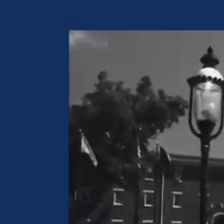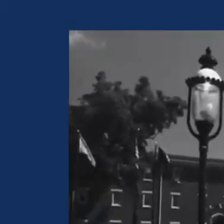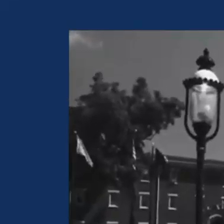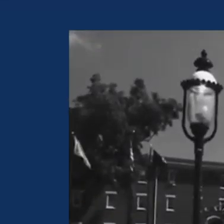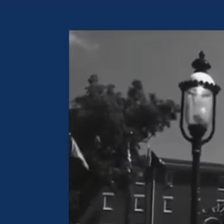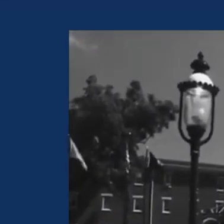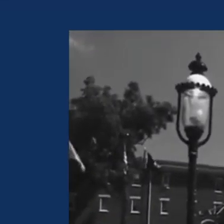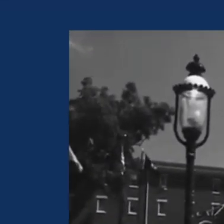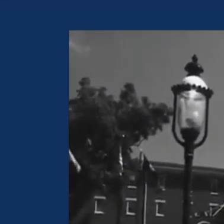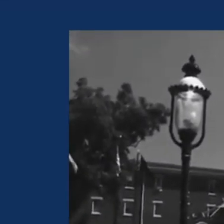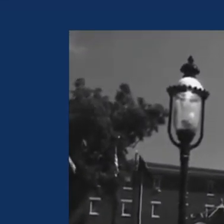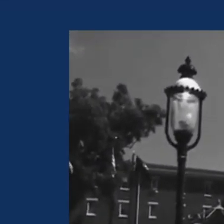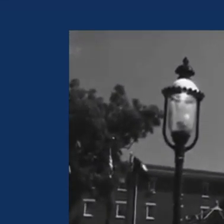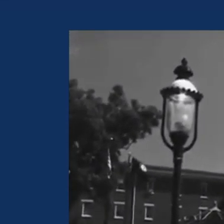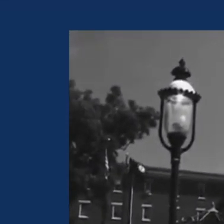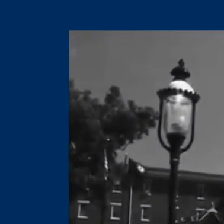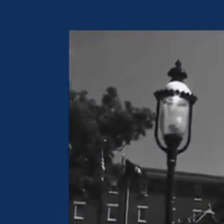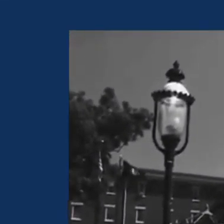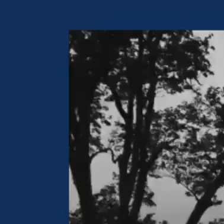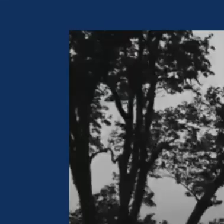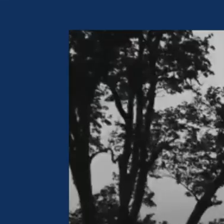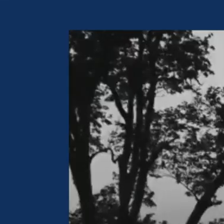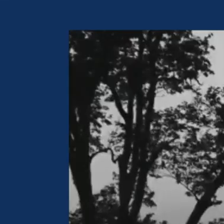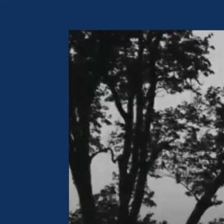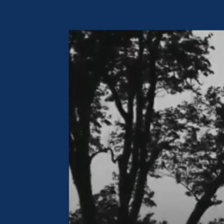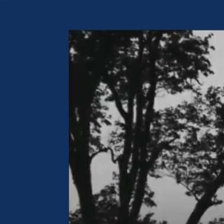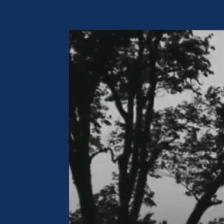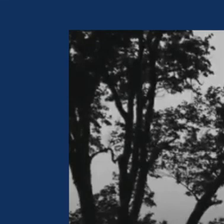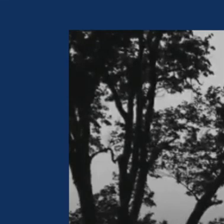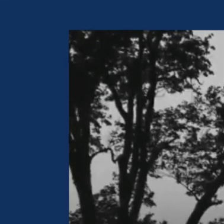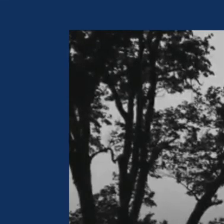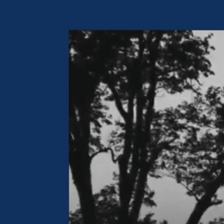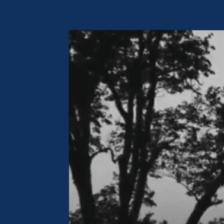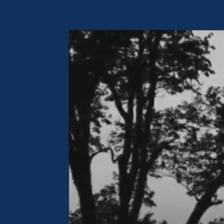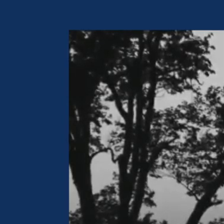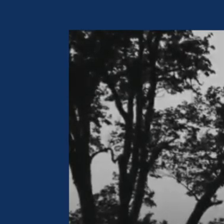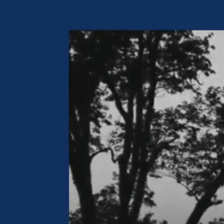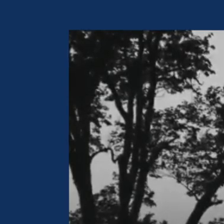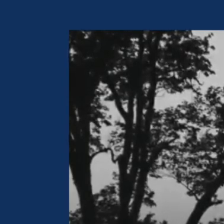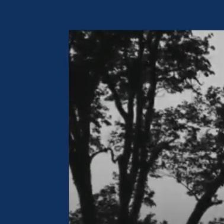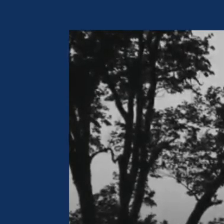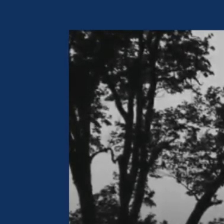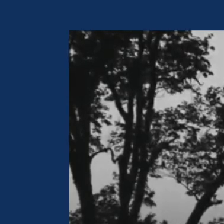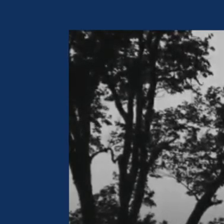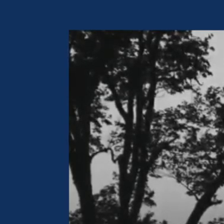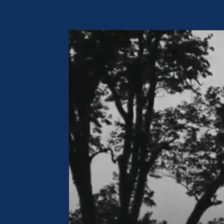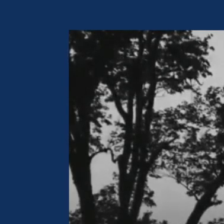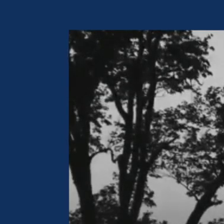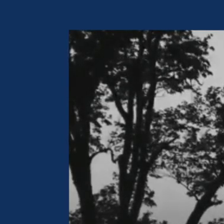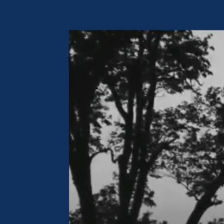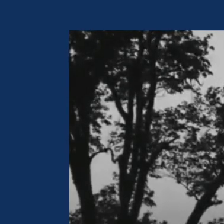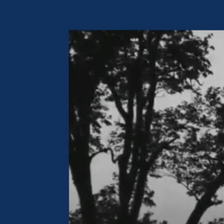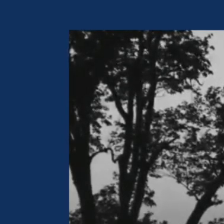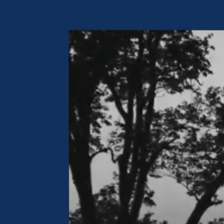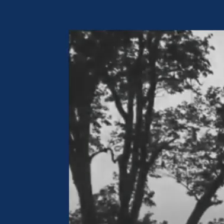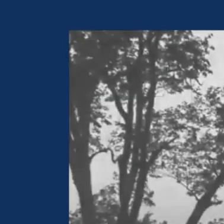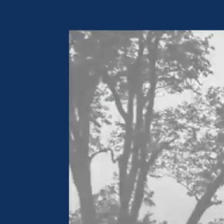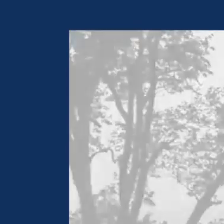Although we pause for the greater good, we know we're coming back with an unwavering tenacity.